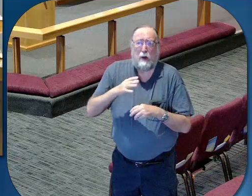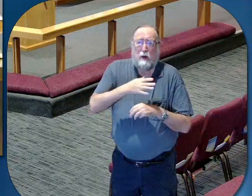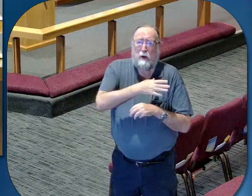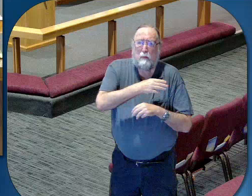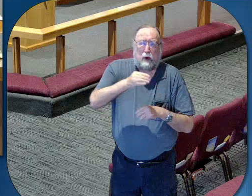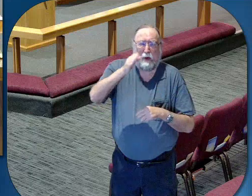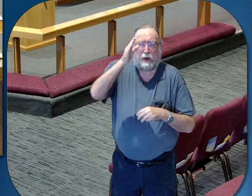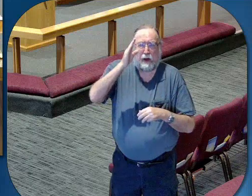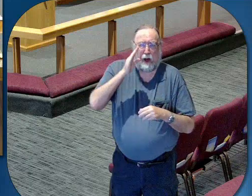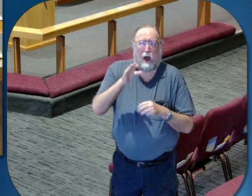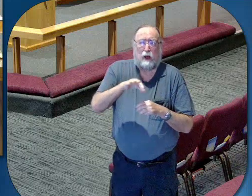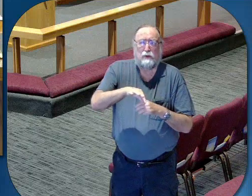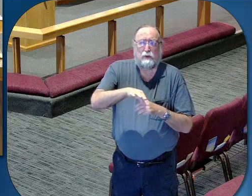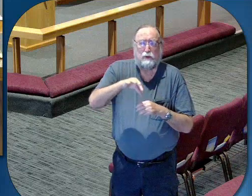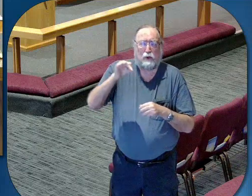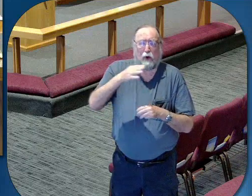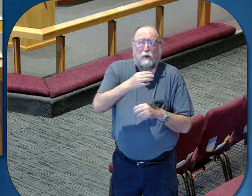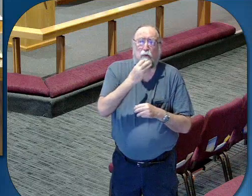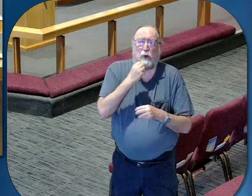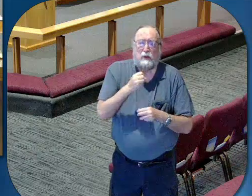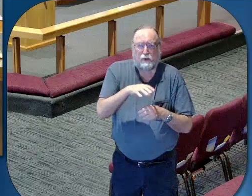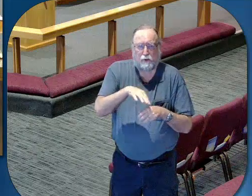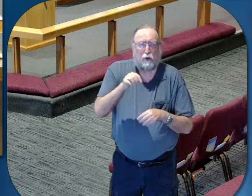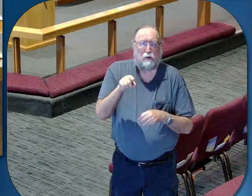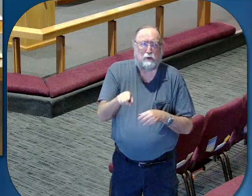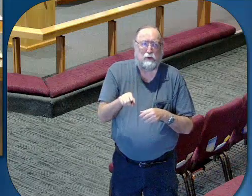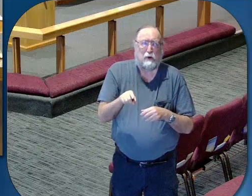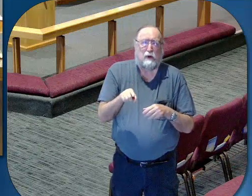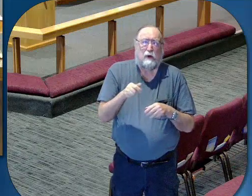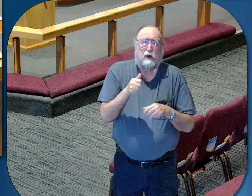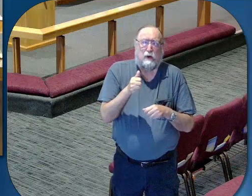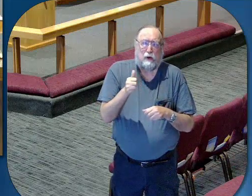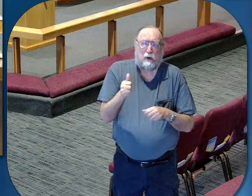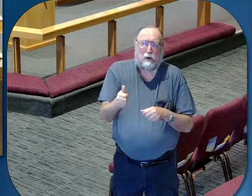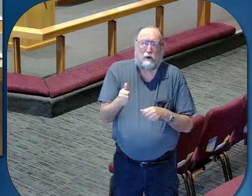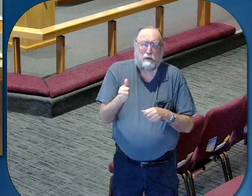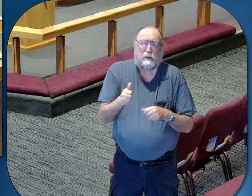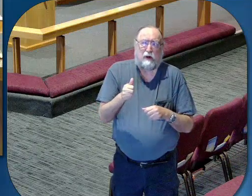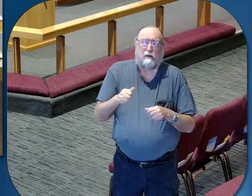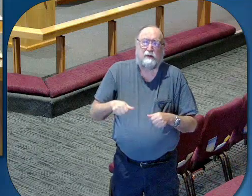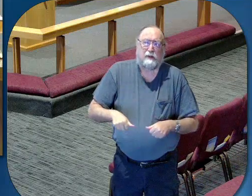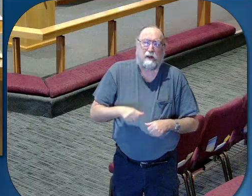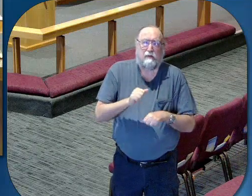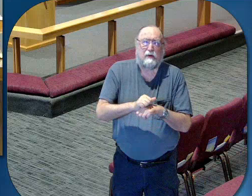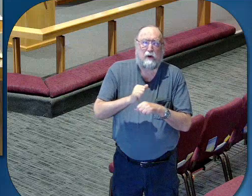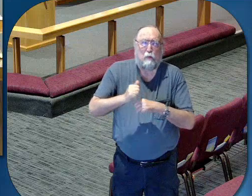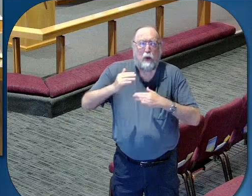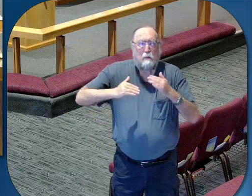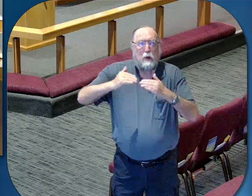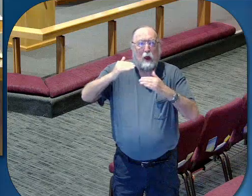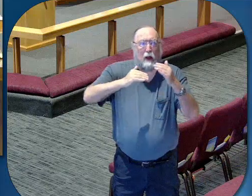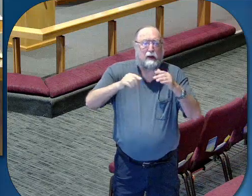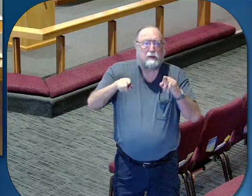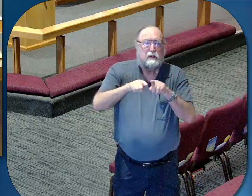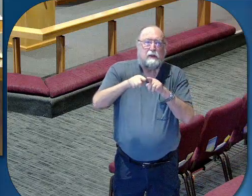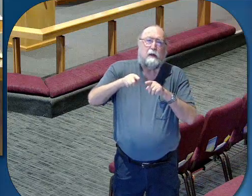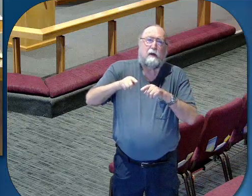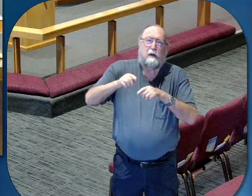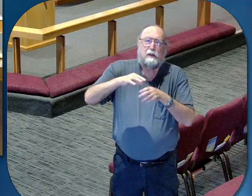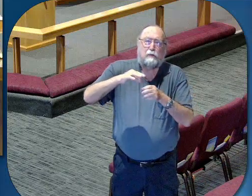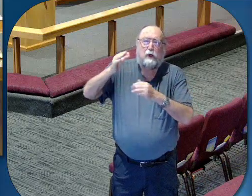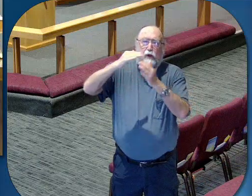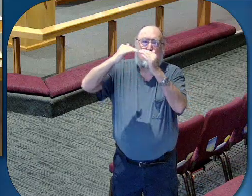chosen and precious, you yourselves, like living stones, are being built up as a spiritual house, to be a